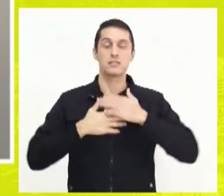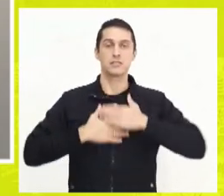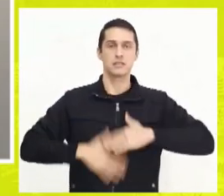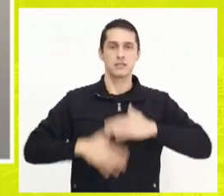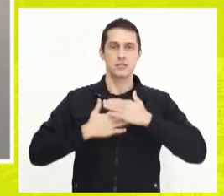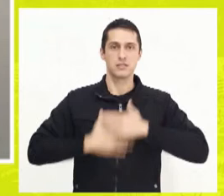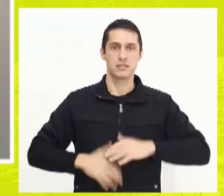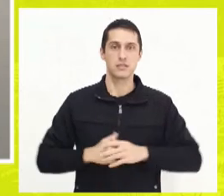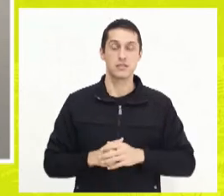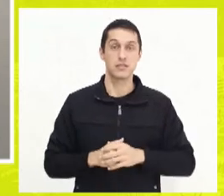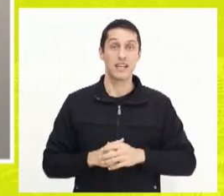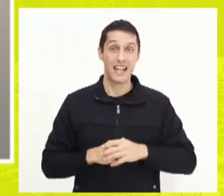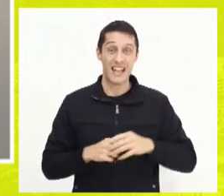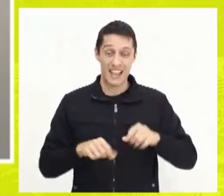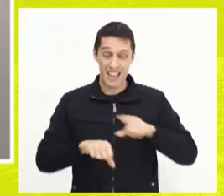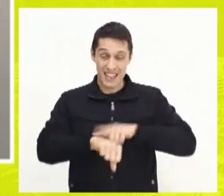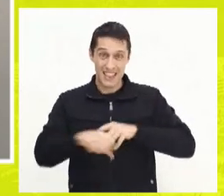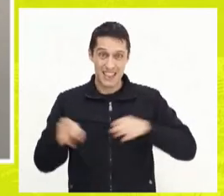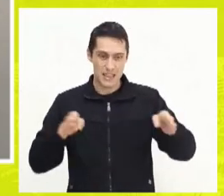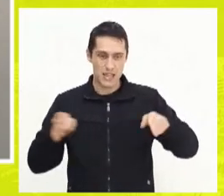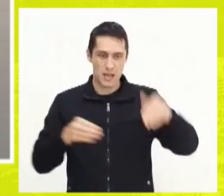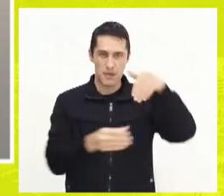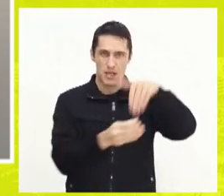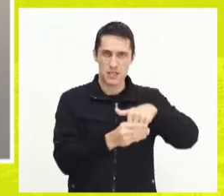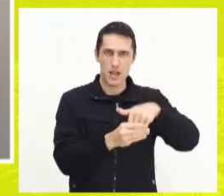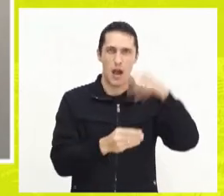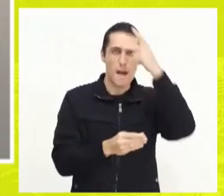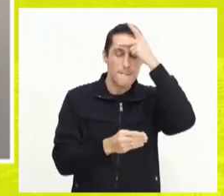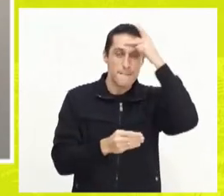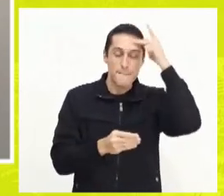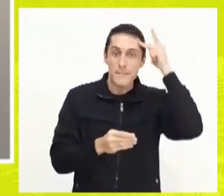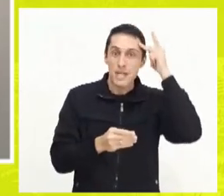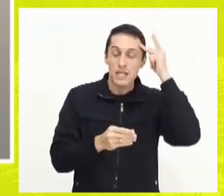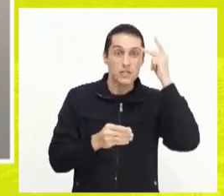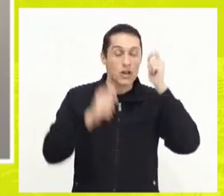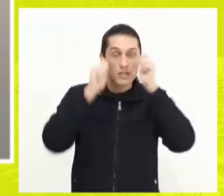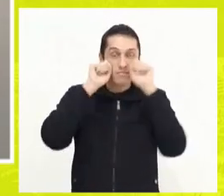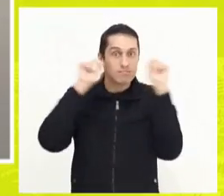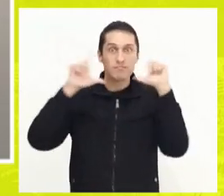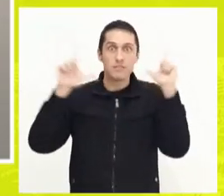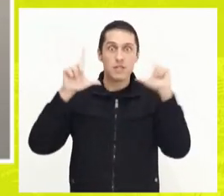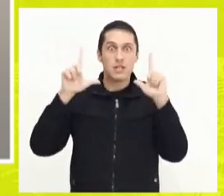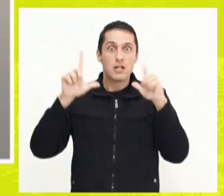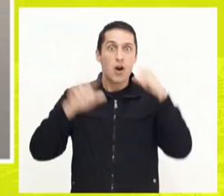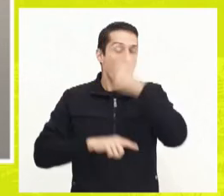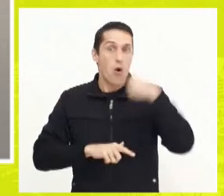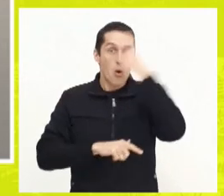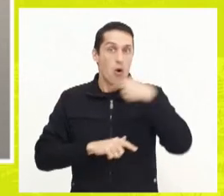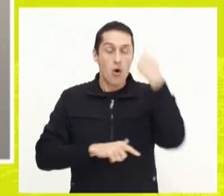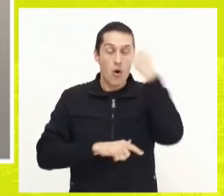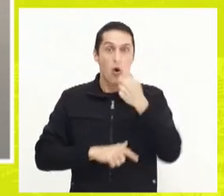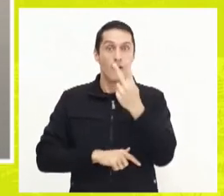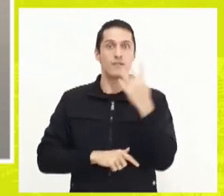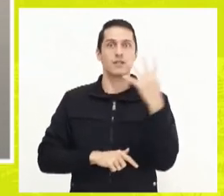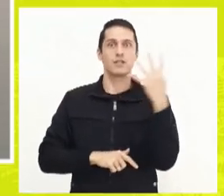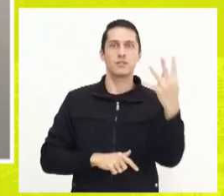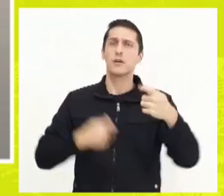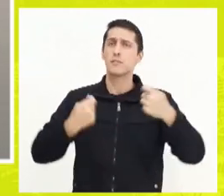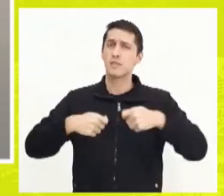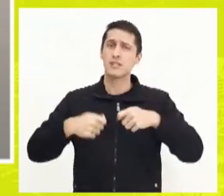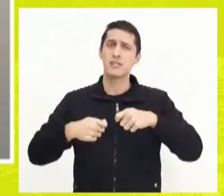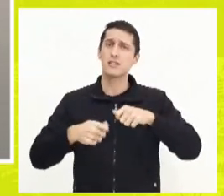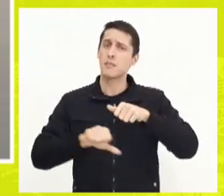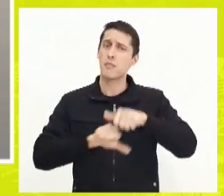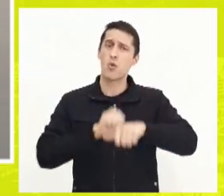the elections period people are really connected 24 hours but that needs to be changed it's a